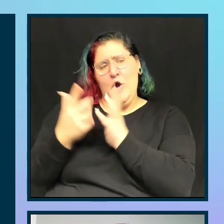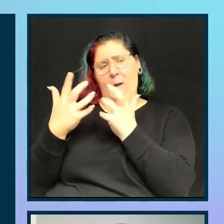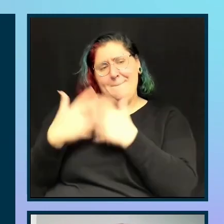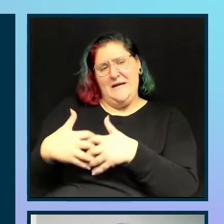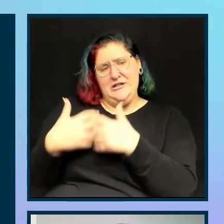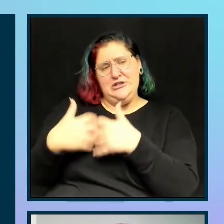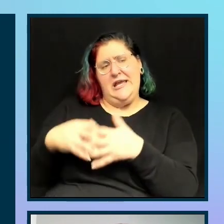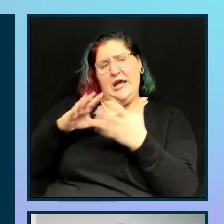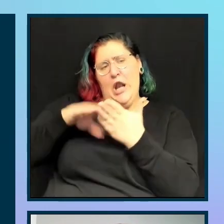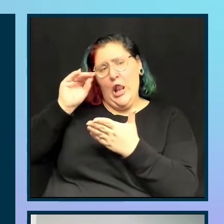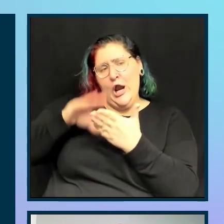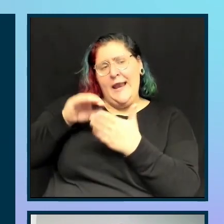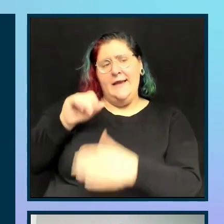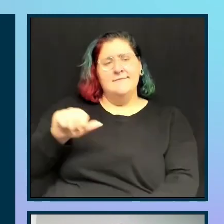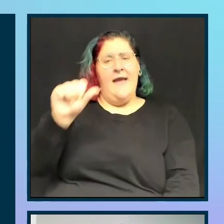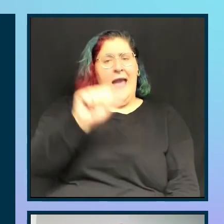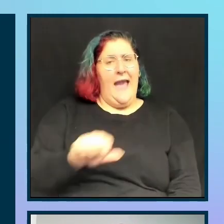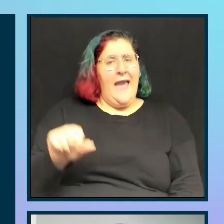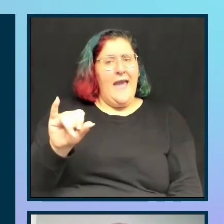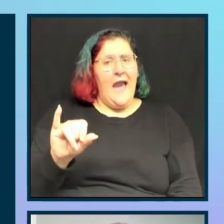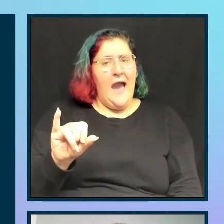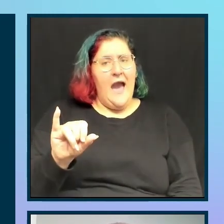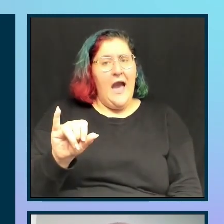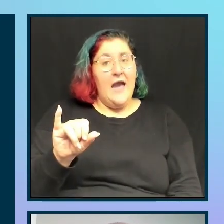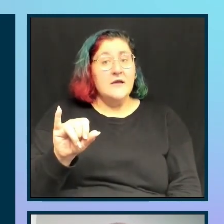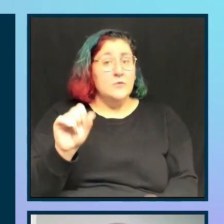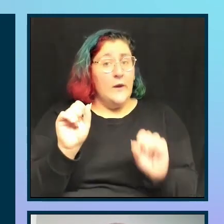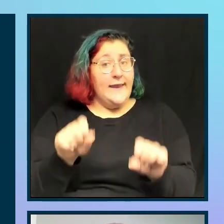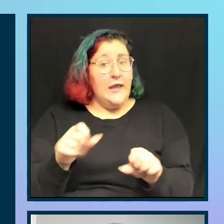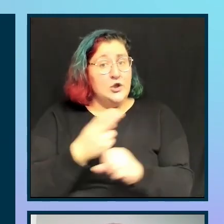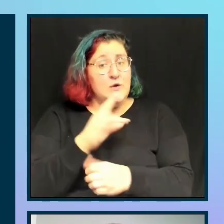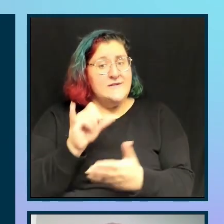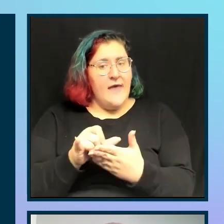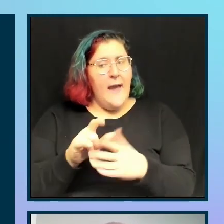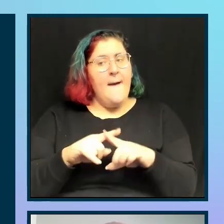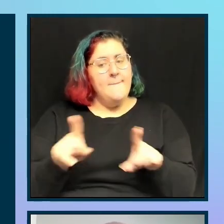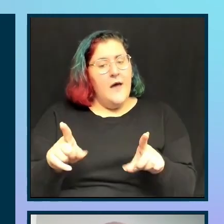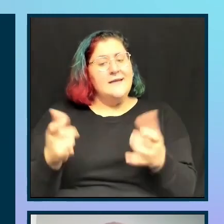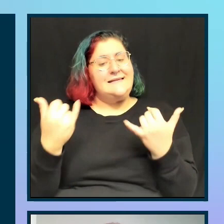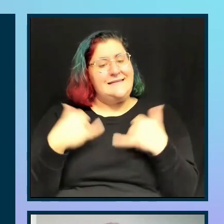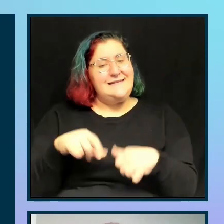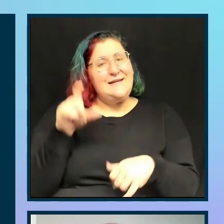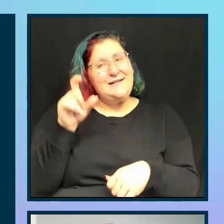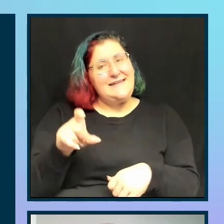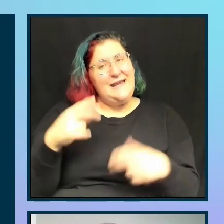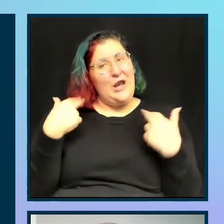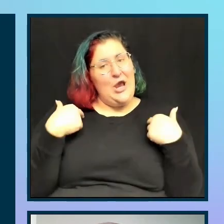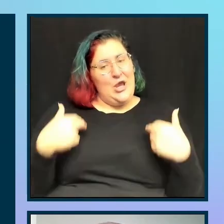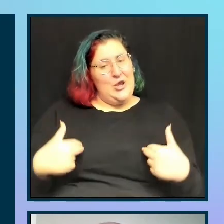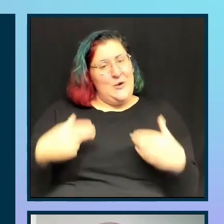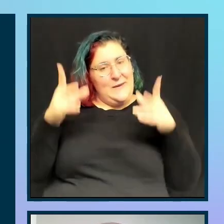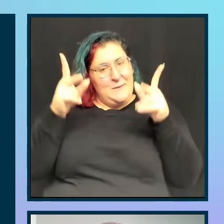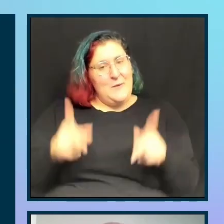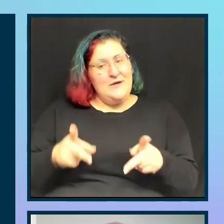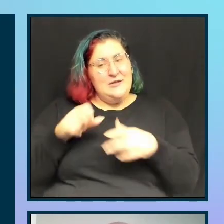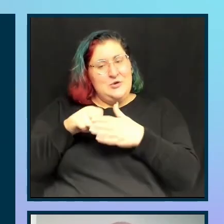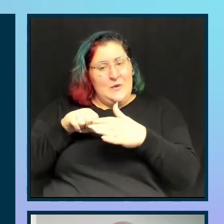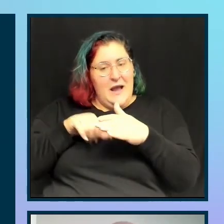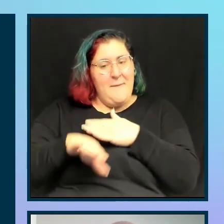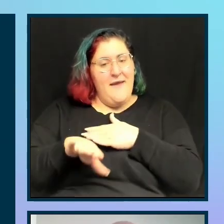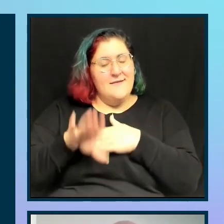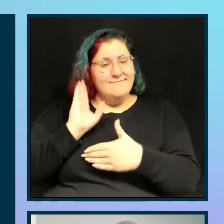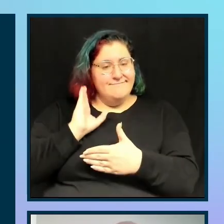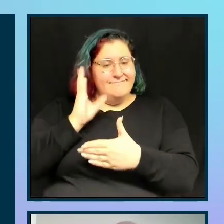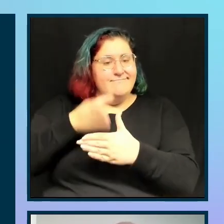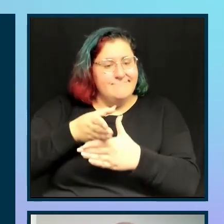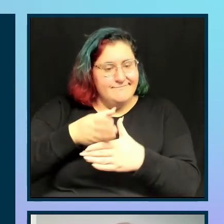tools, but there is a conservative process with having a human make a decision if something needs to be changed associated with alt text,